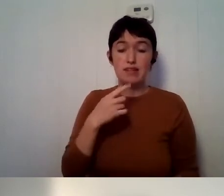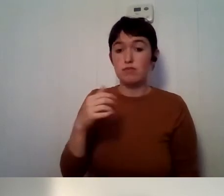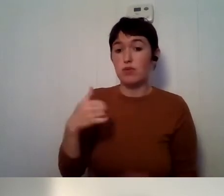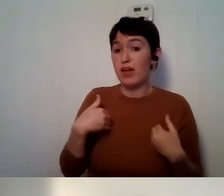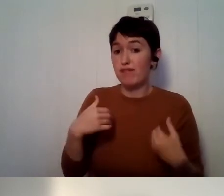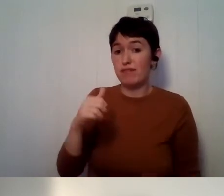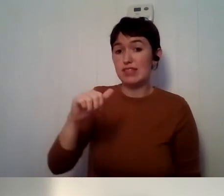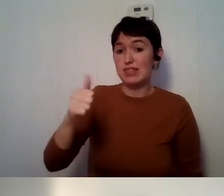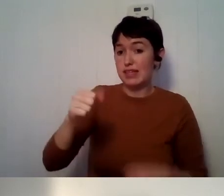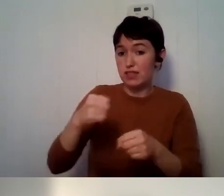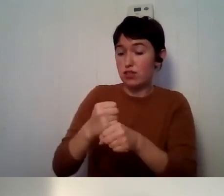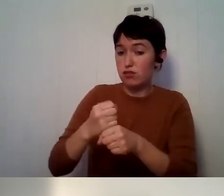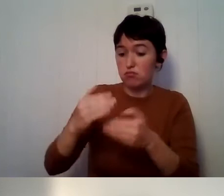properly.